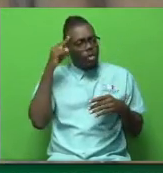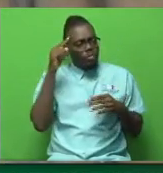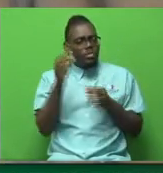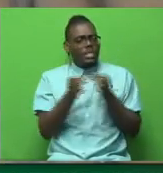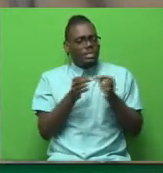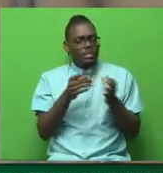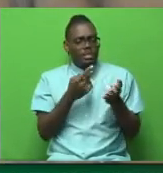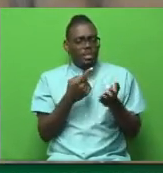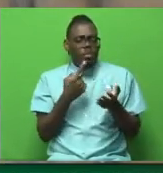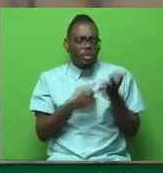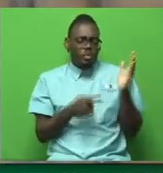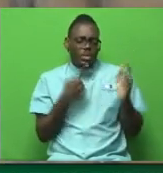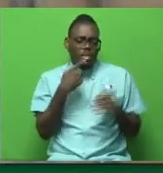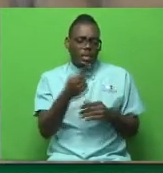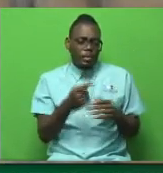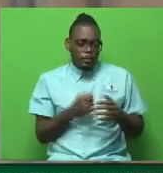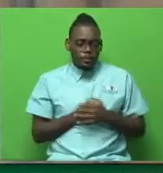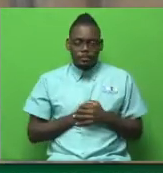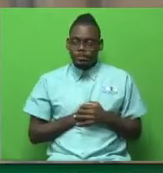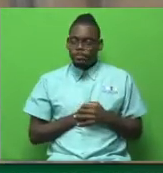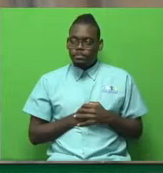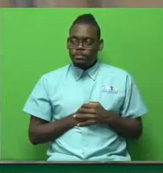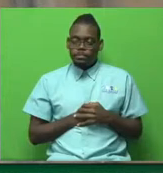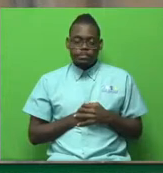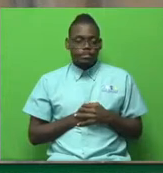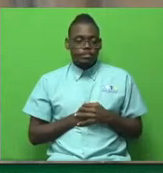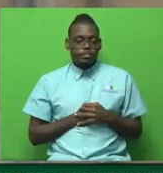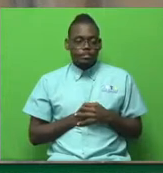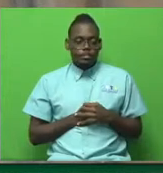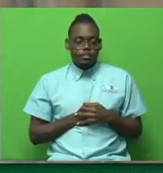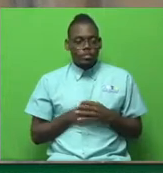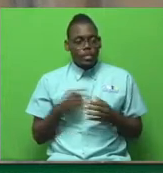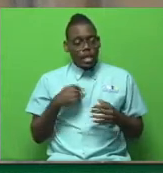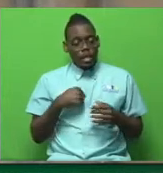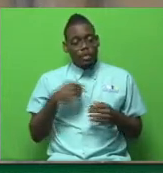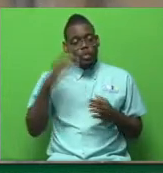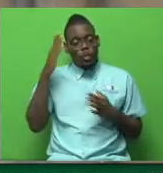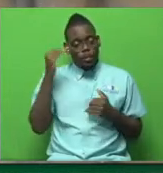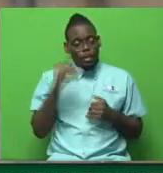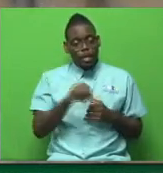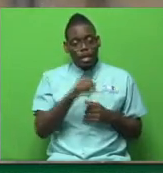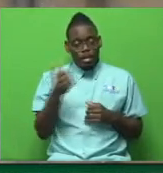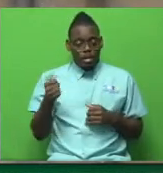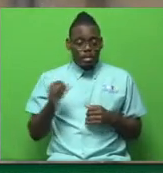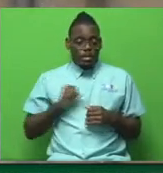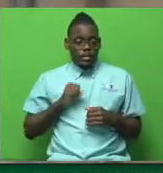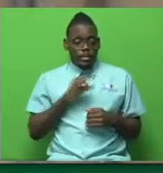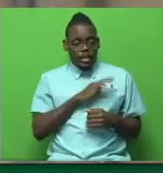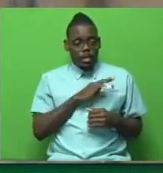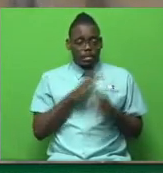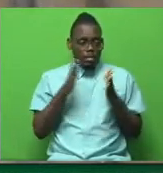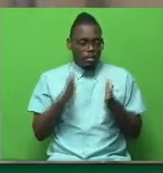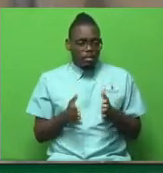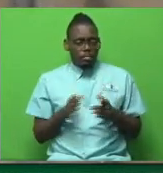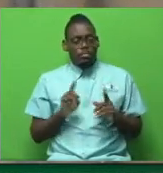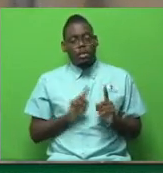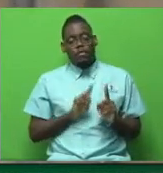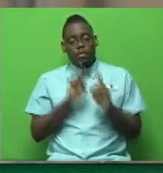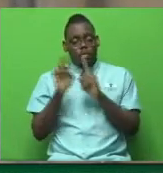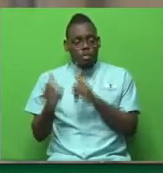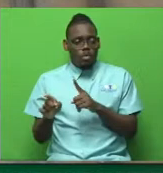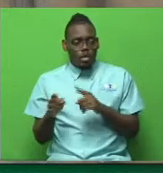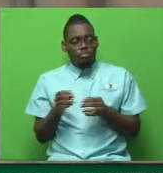from getting vaccinated I hope Senator naked goes before the commission of inquiry to explain